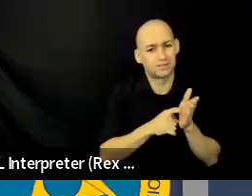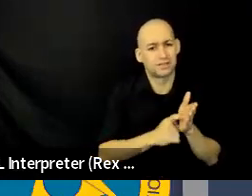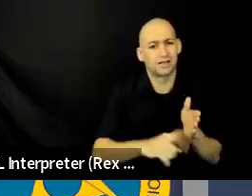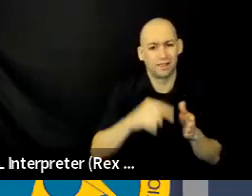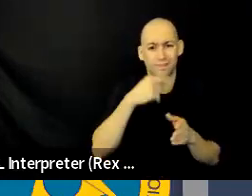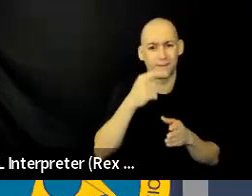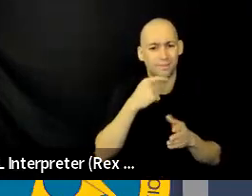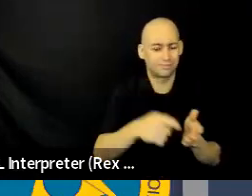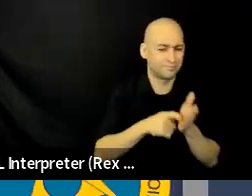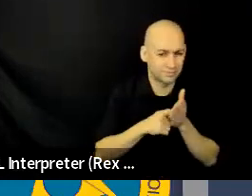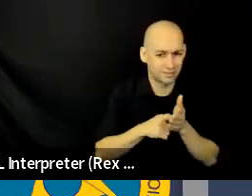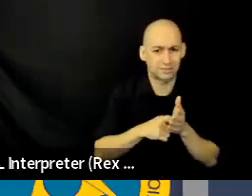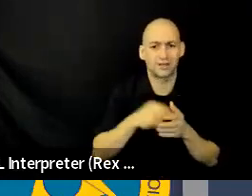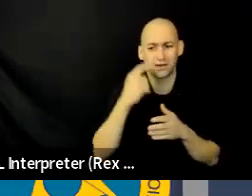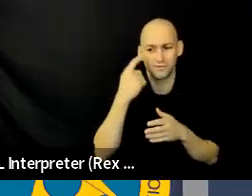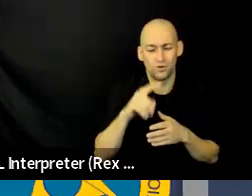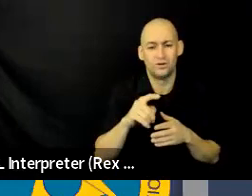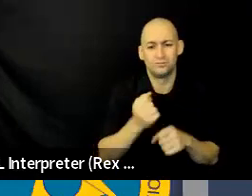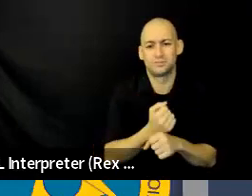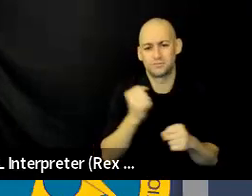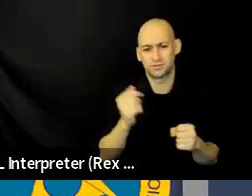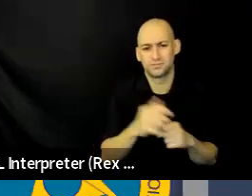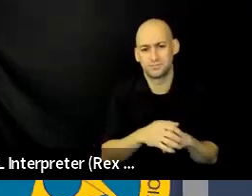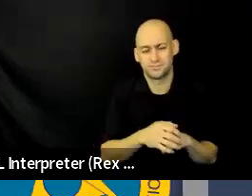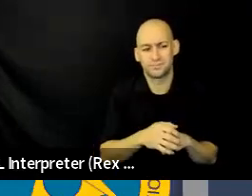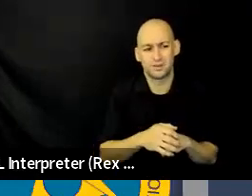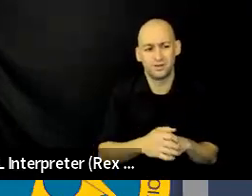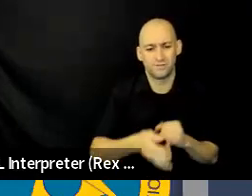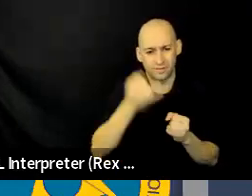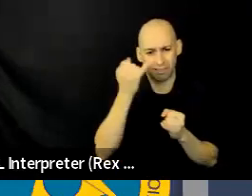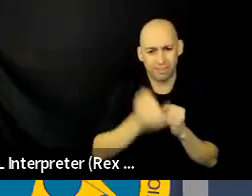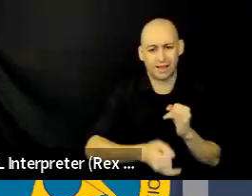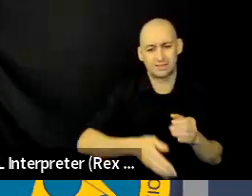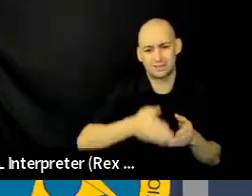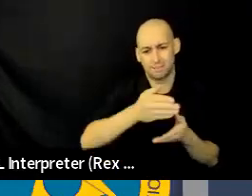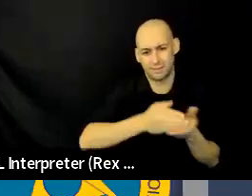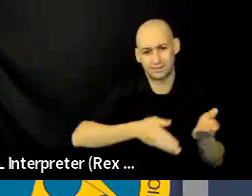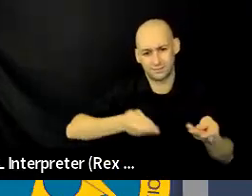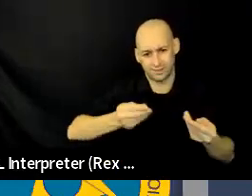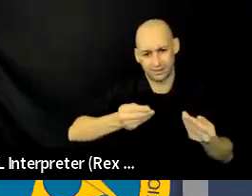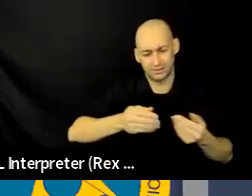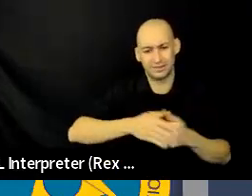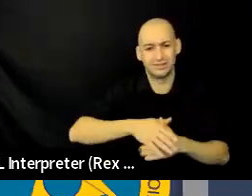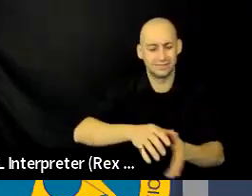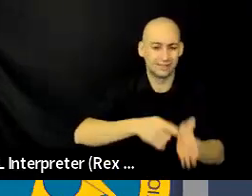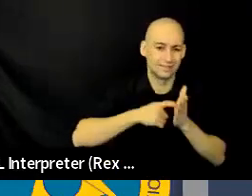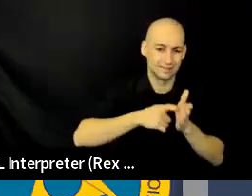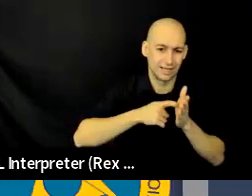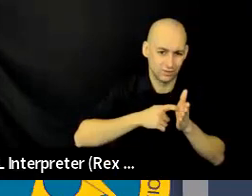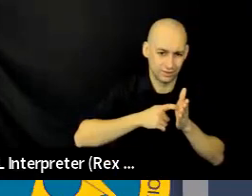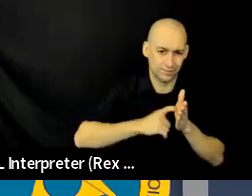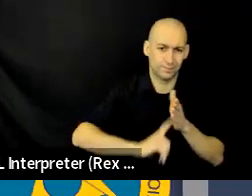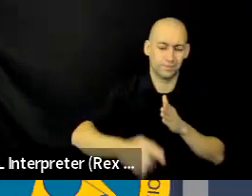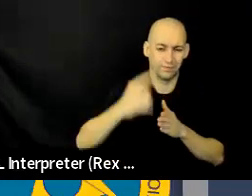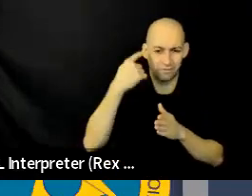project, and we feel like the locations that we're looking at now for this last parcel is the necessary and required for the